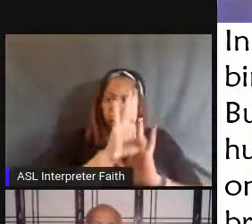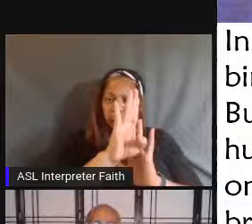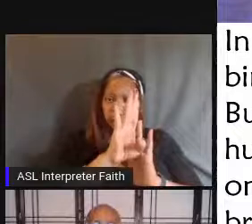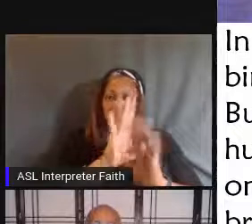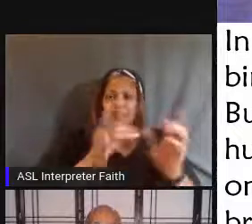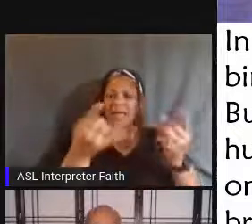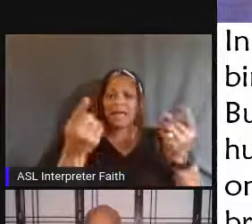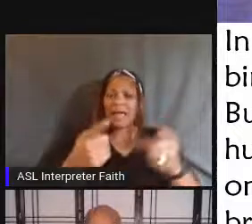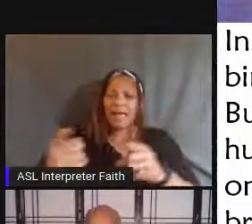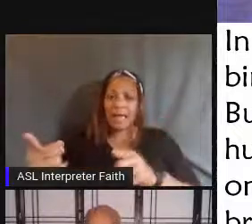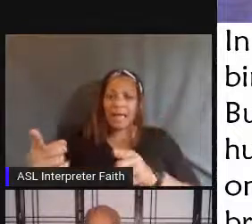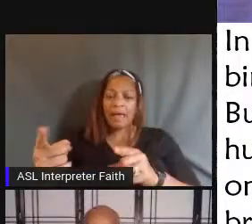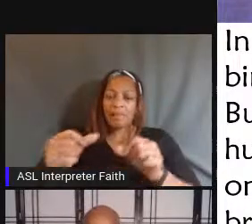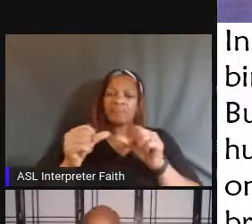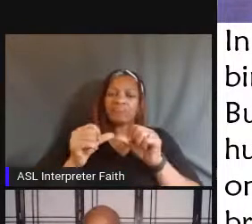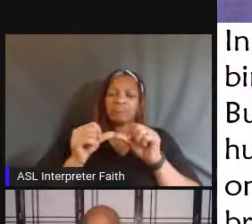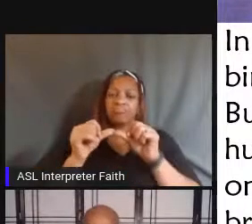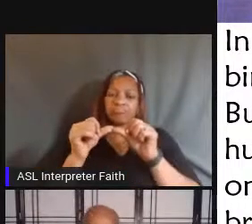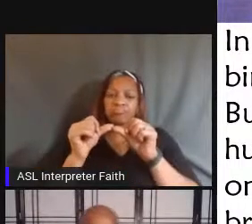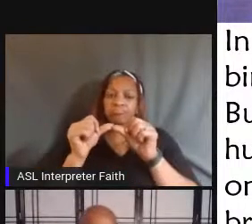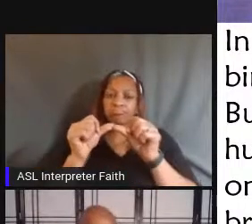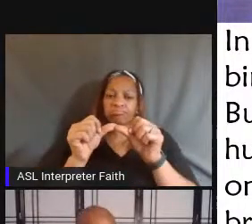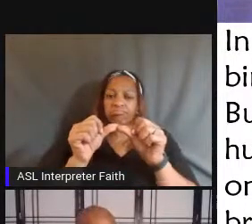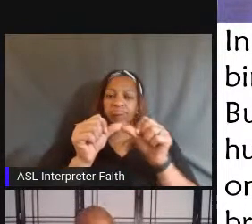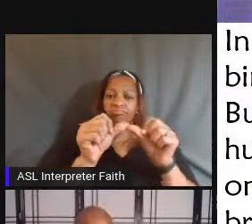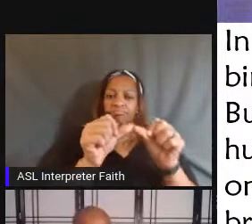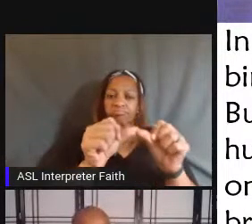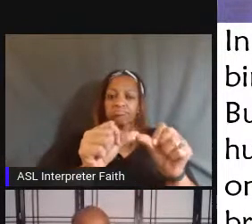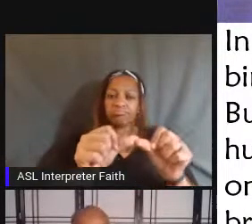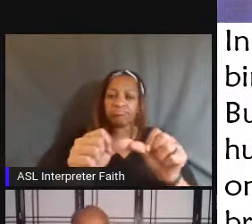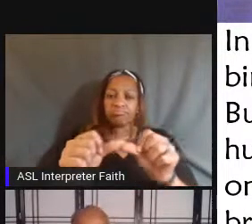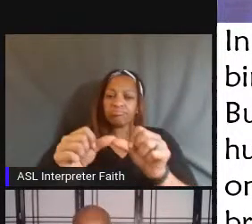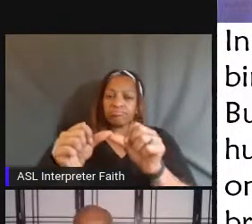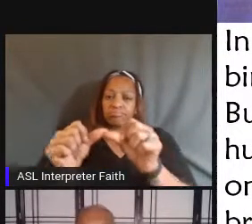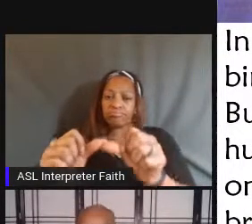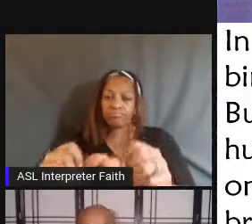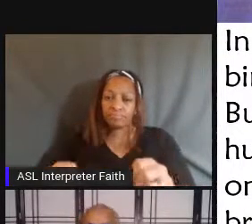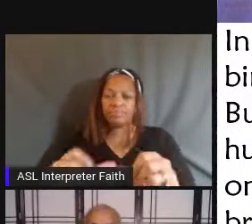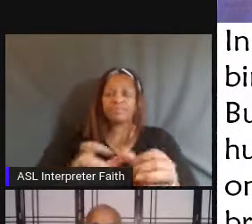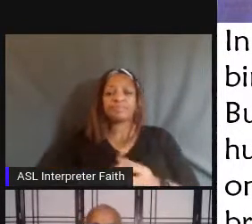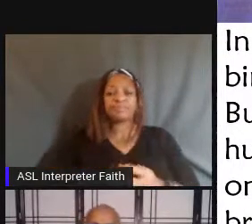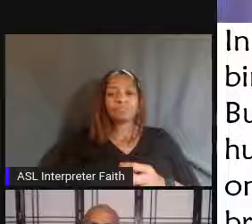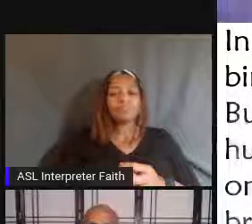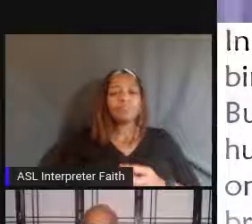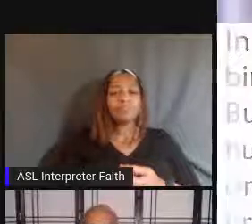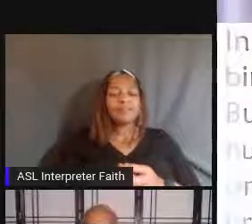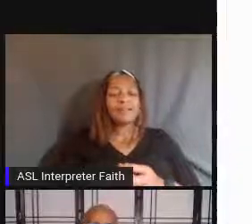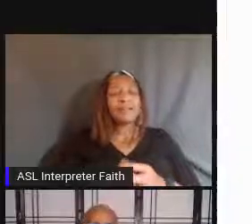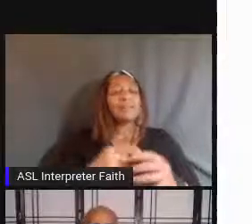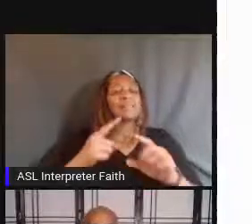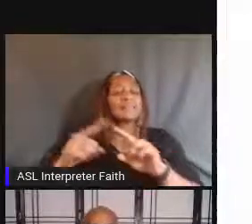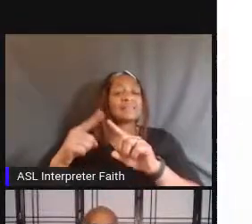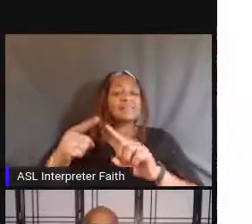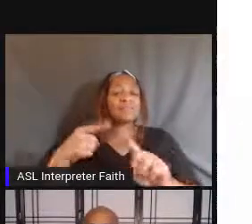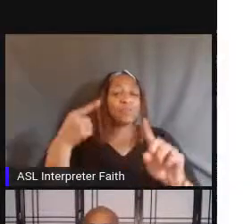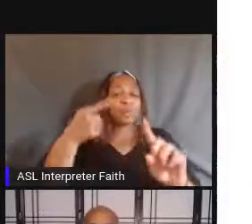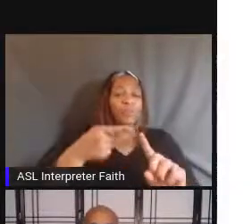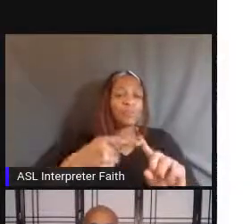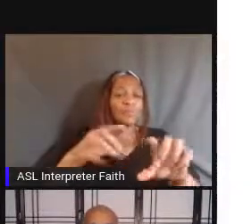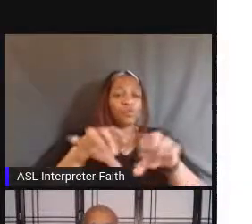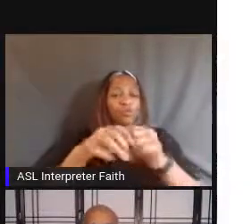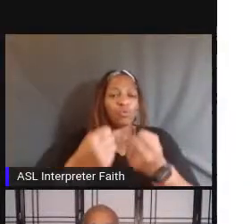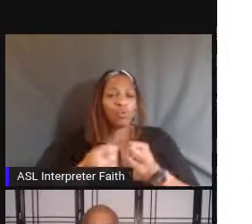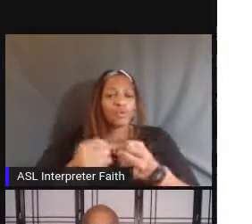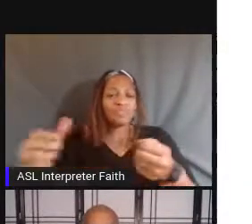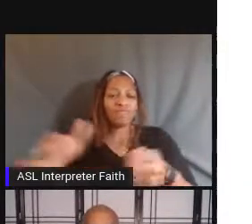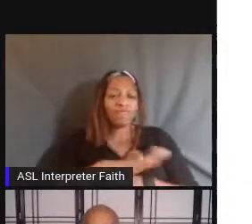with innumerable points between what is considered utter brokenness and total health. A continuum, just